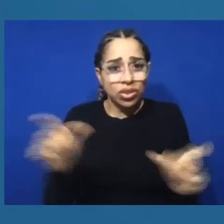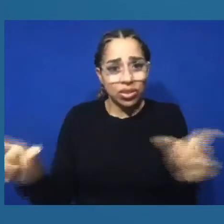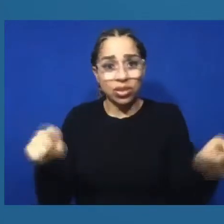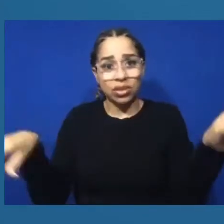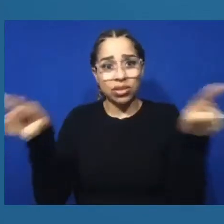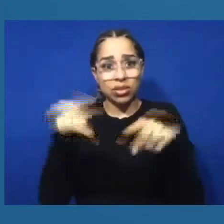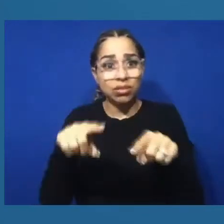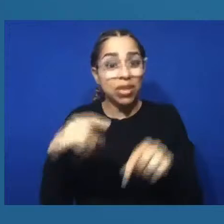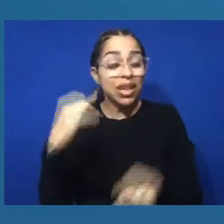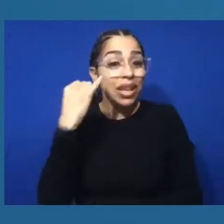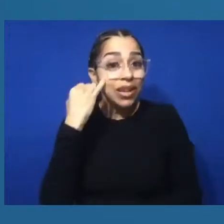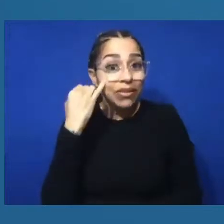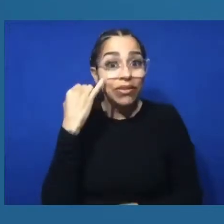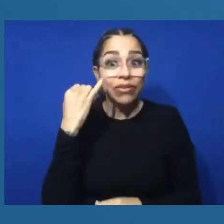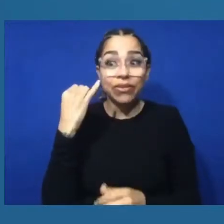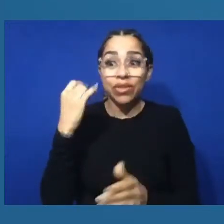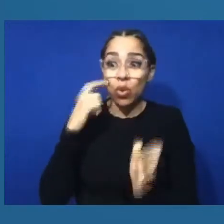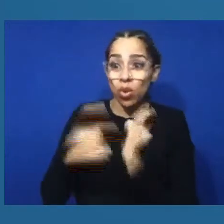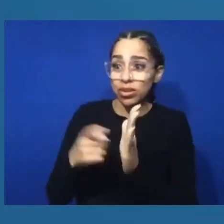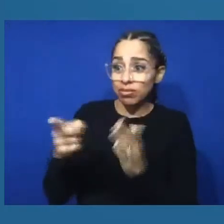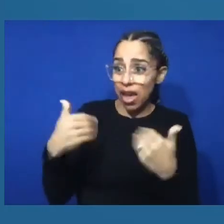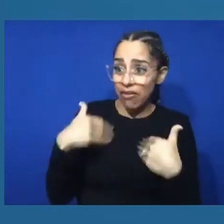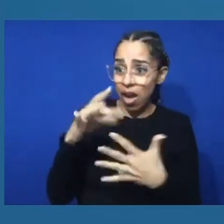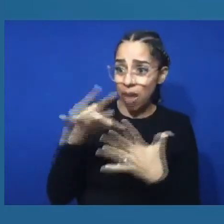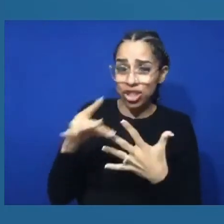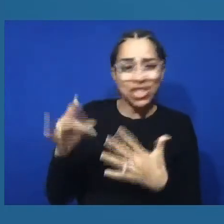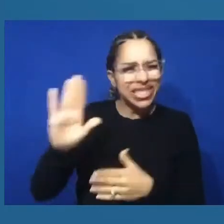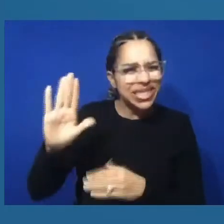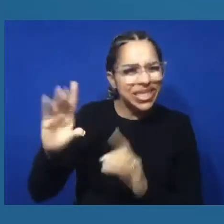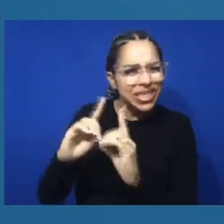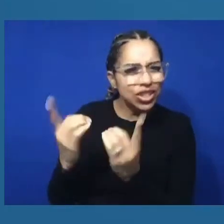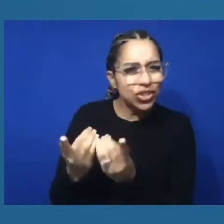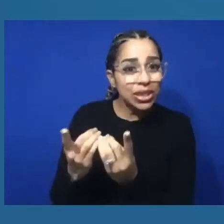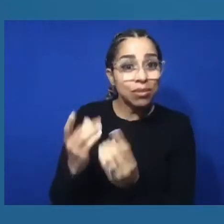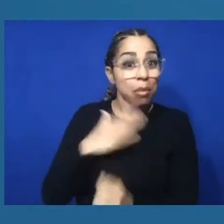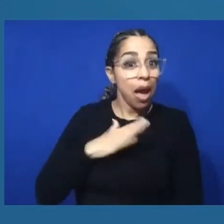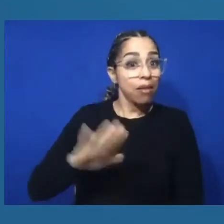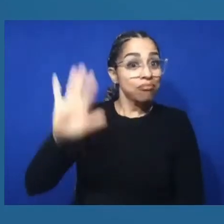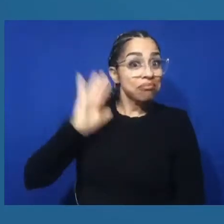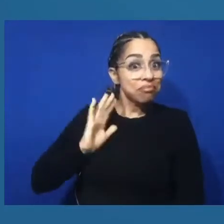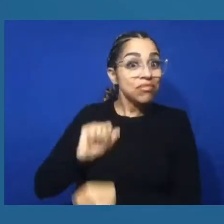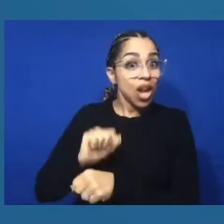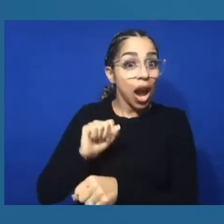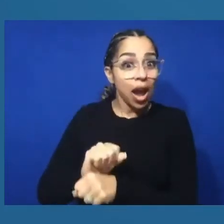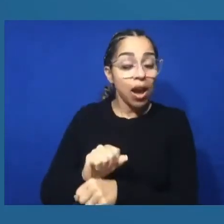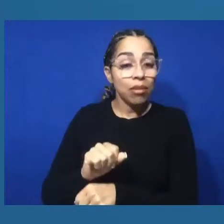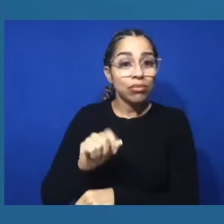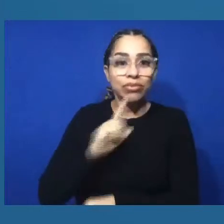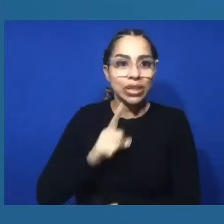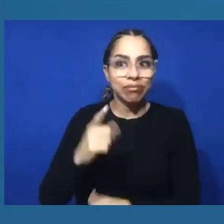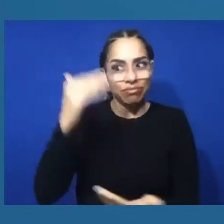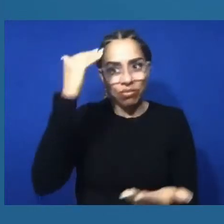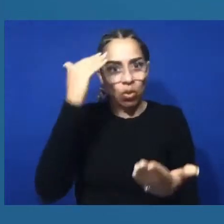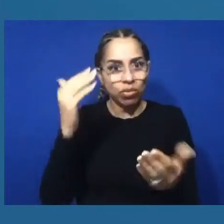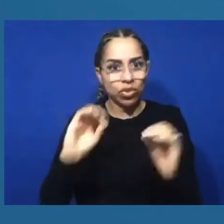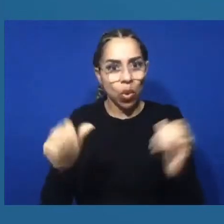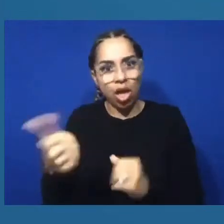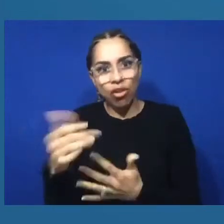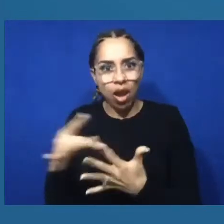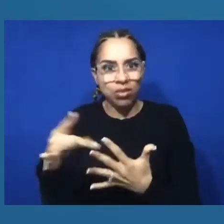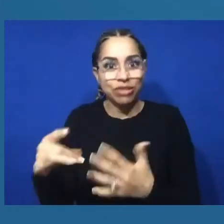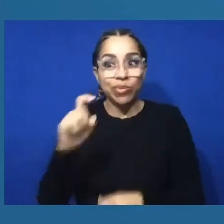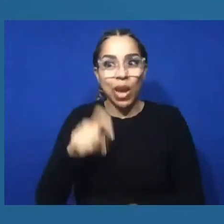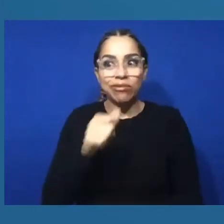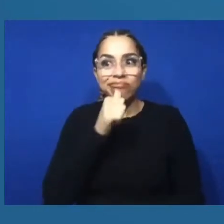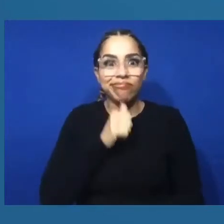you know, up in his district, my old stomping ground, there were no other options. You had to drive a car. This is a region that is